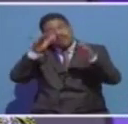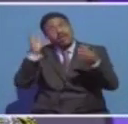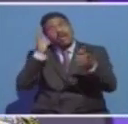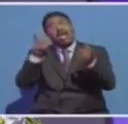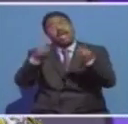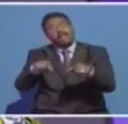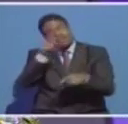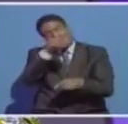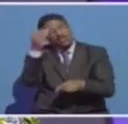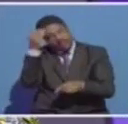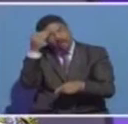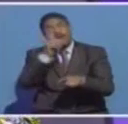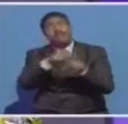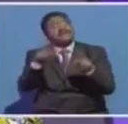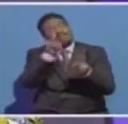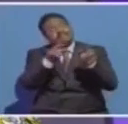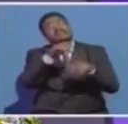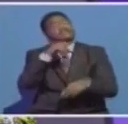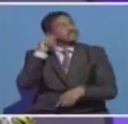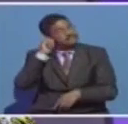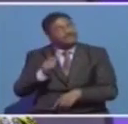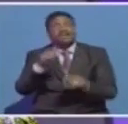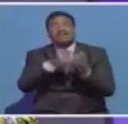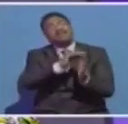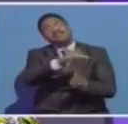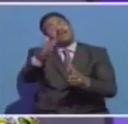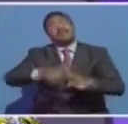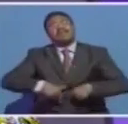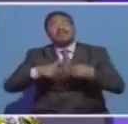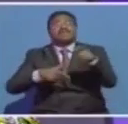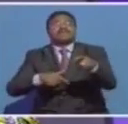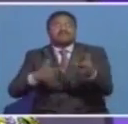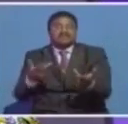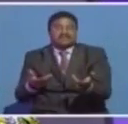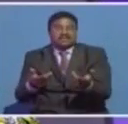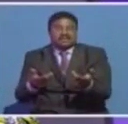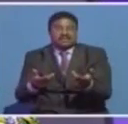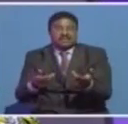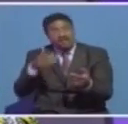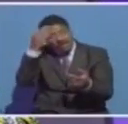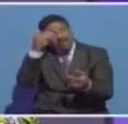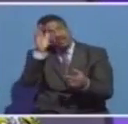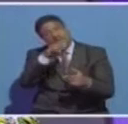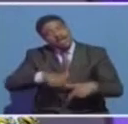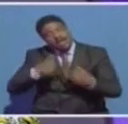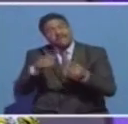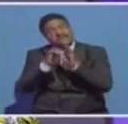nature, but they still go back. Why? Because that's probably the way they will find a source of livelihood,